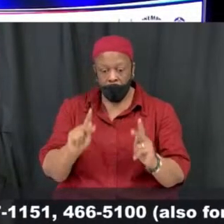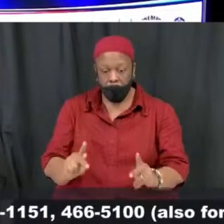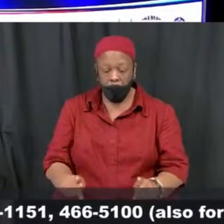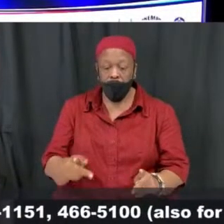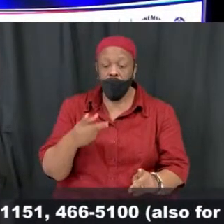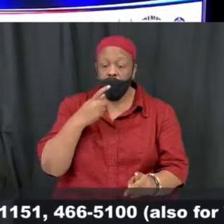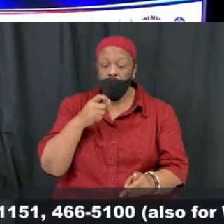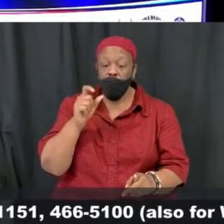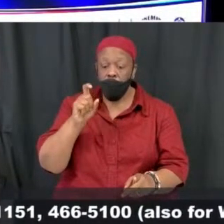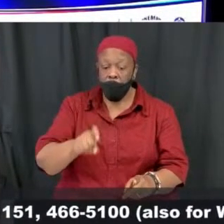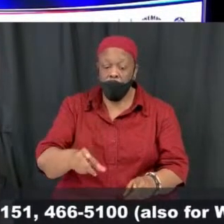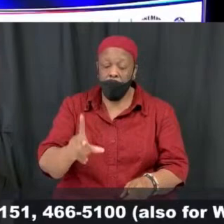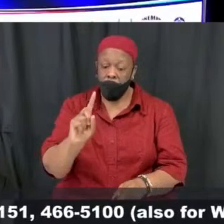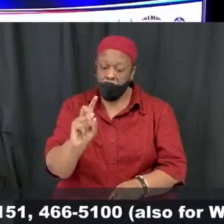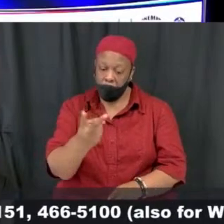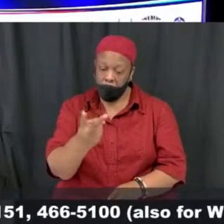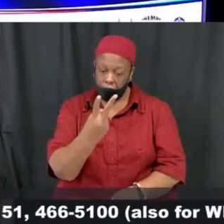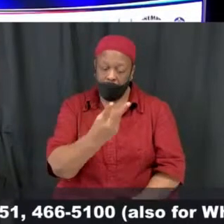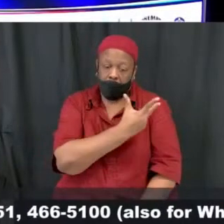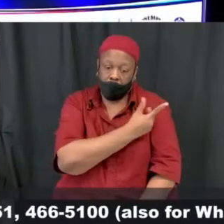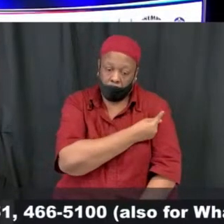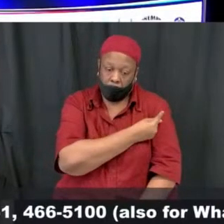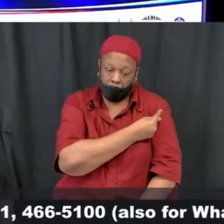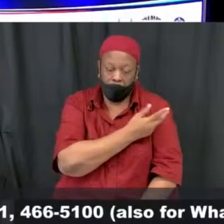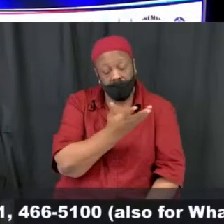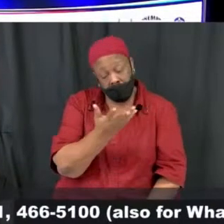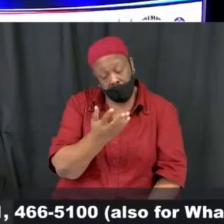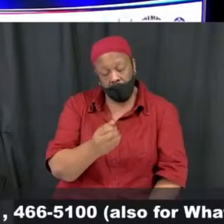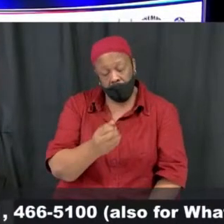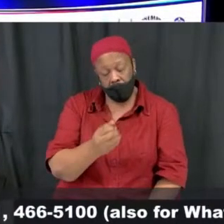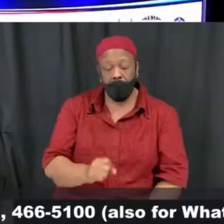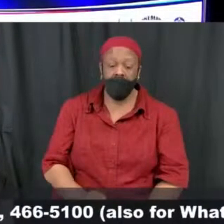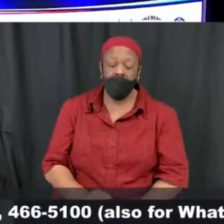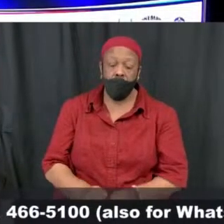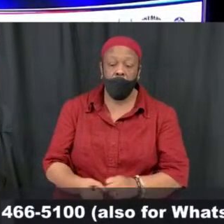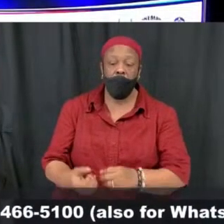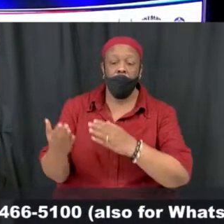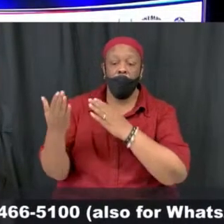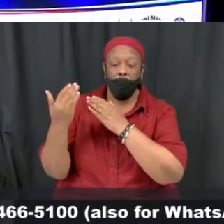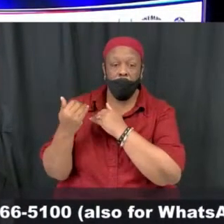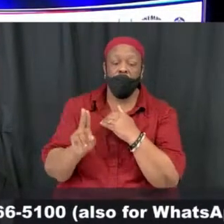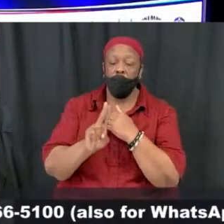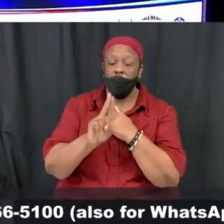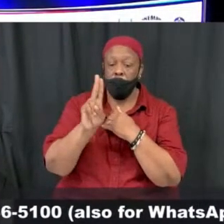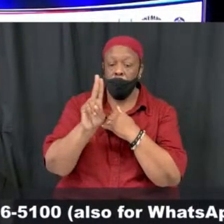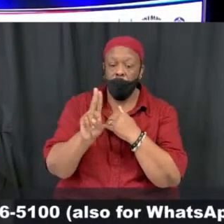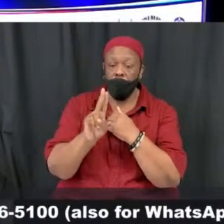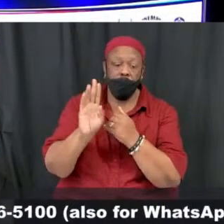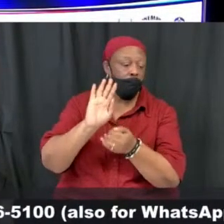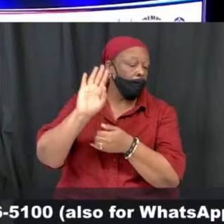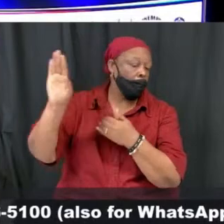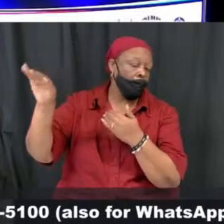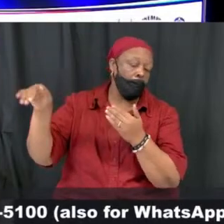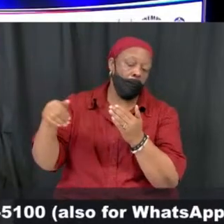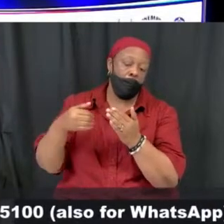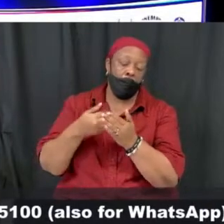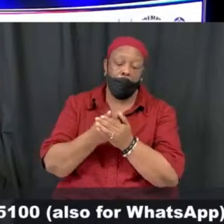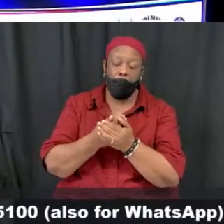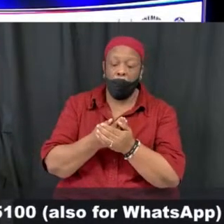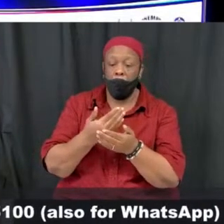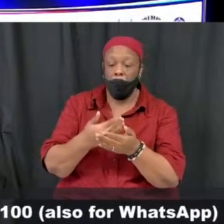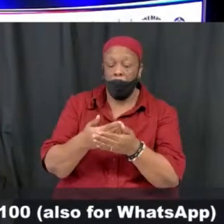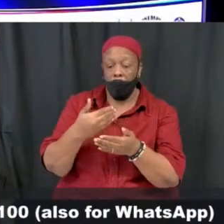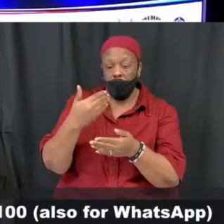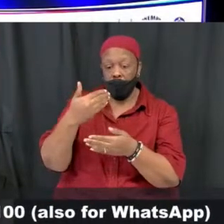their second shot, and we hope that we would use all the vaccines. You've heard before that we